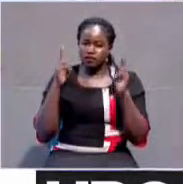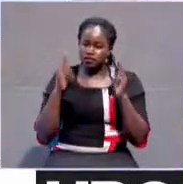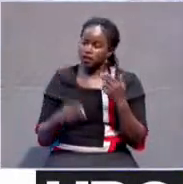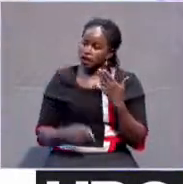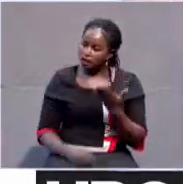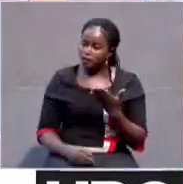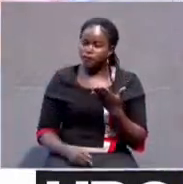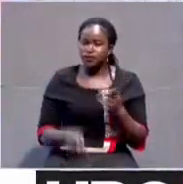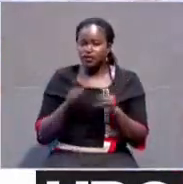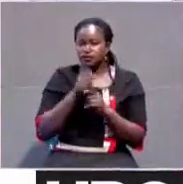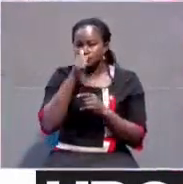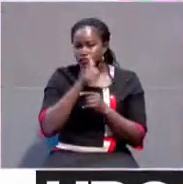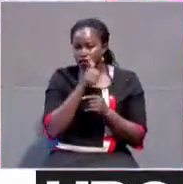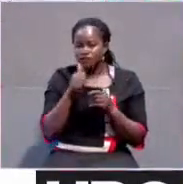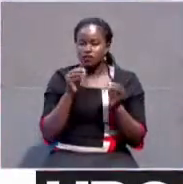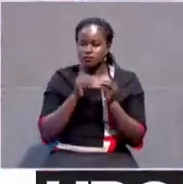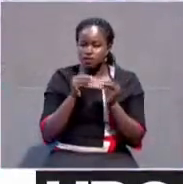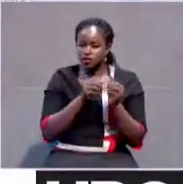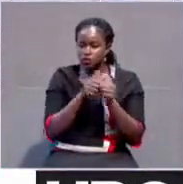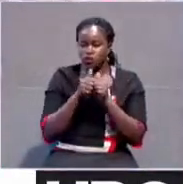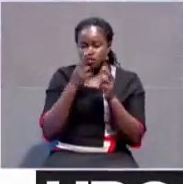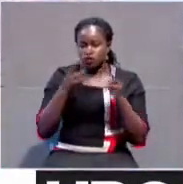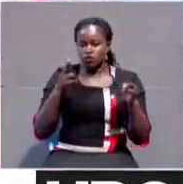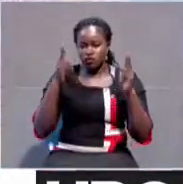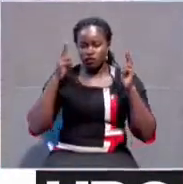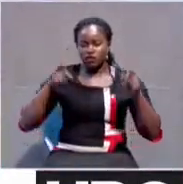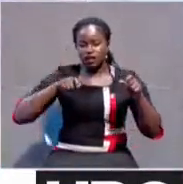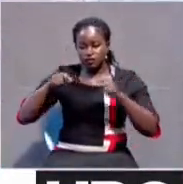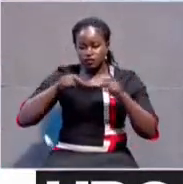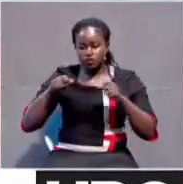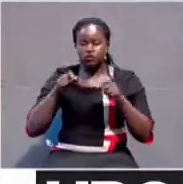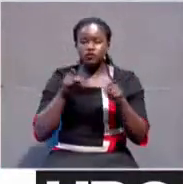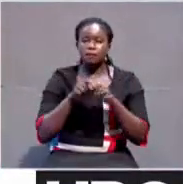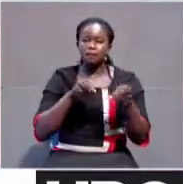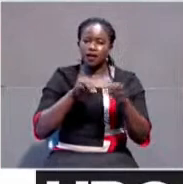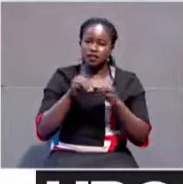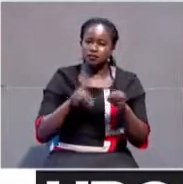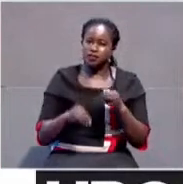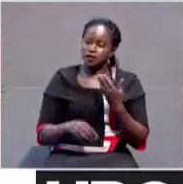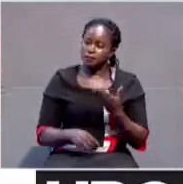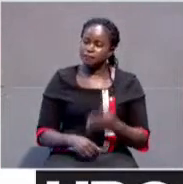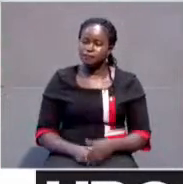and had a private meeting with the university administration and management.